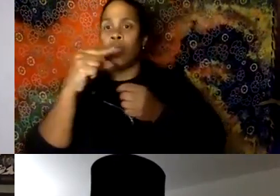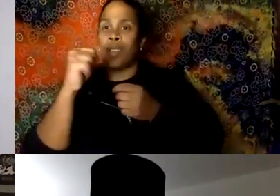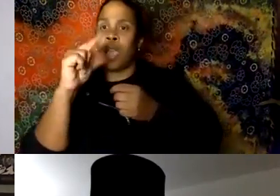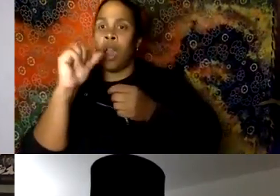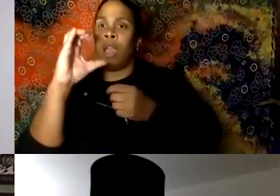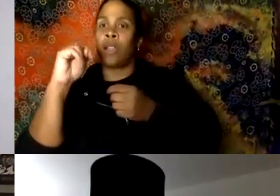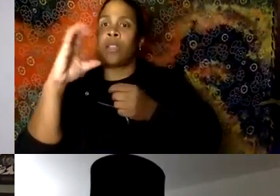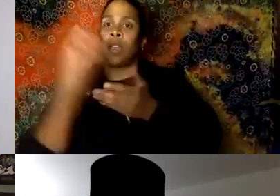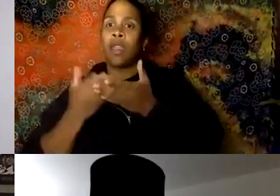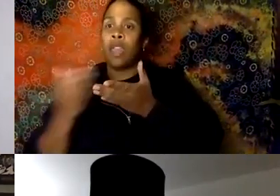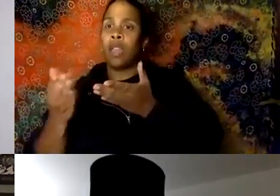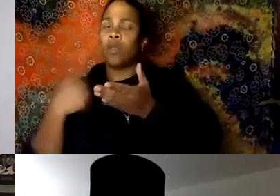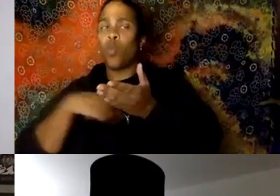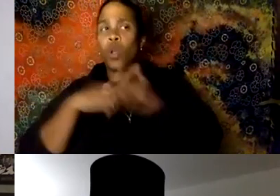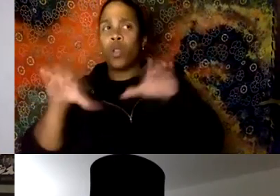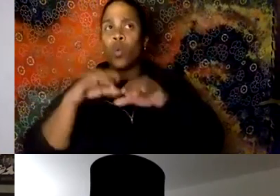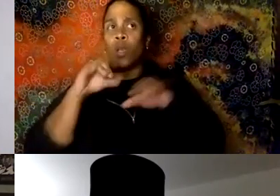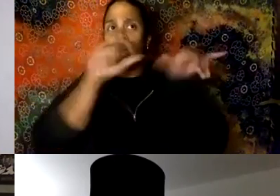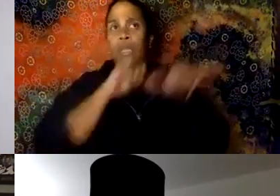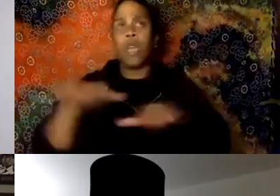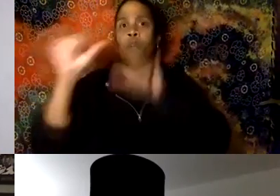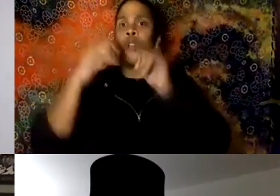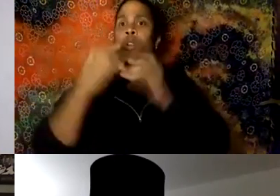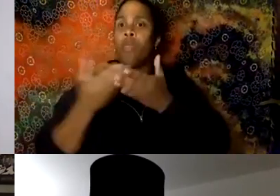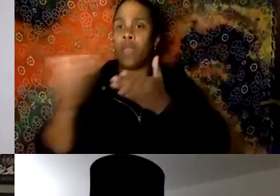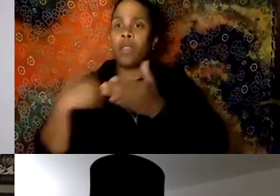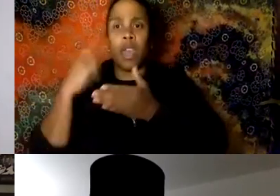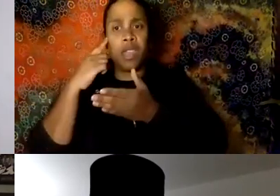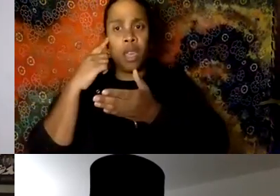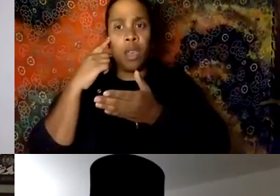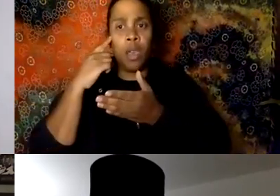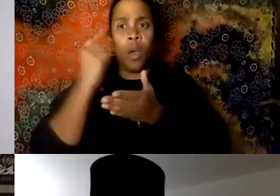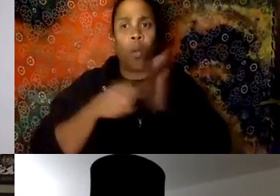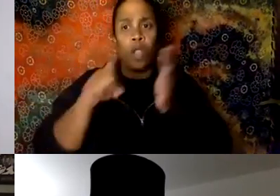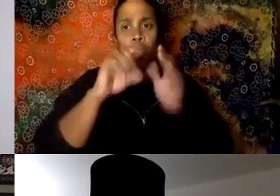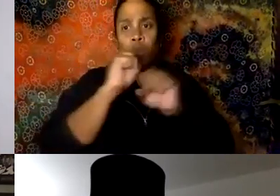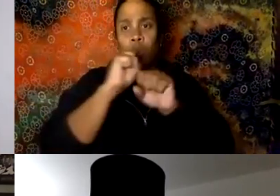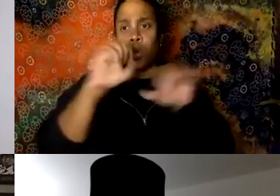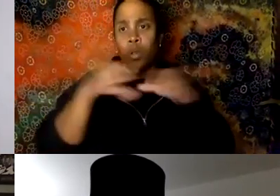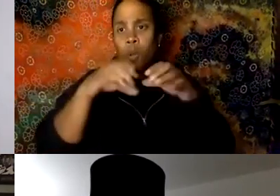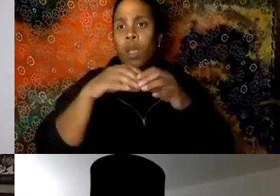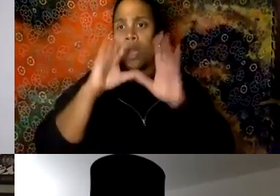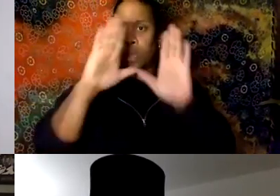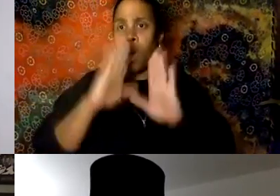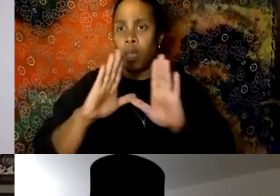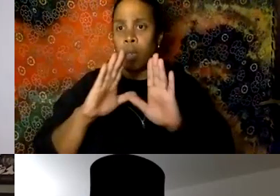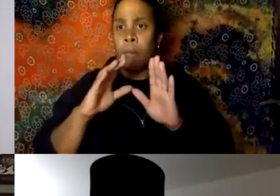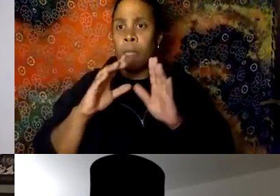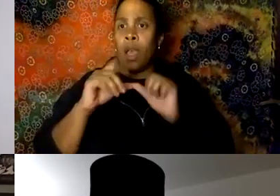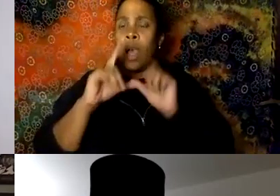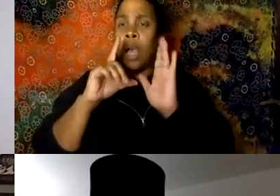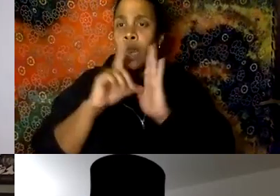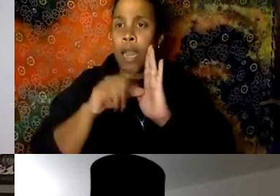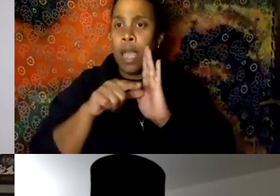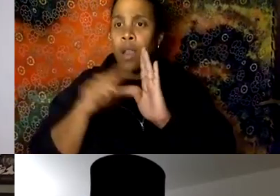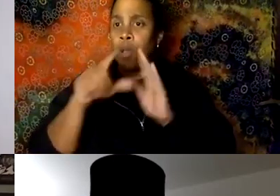similar things. And so I think what you're doing is awesome. And I think the more you're comfortable with it, you'll find the words that go with it, but